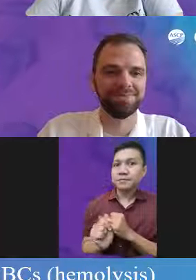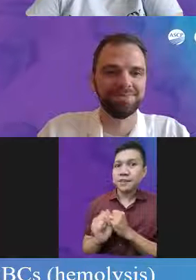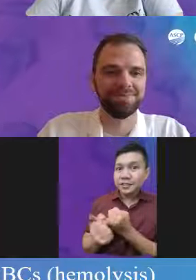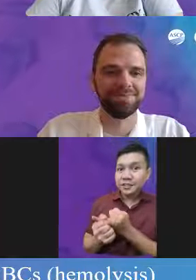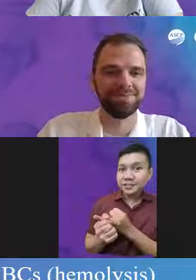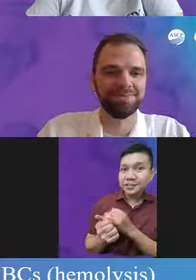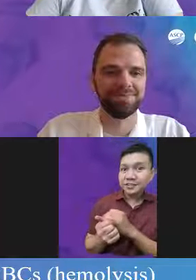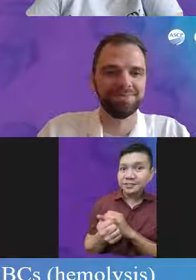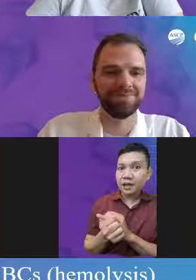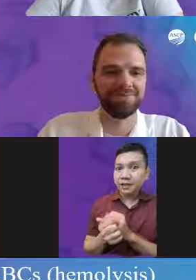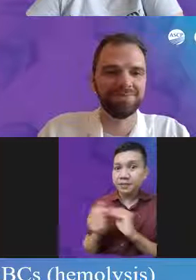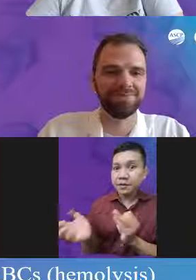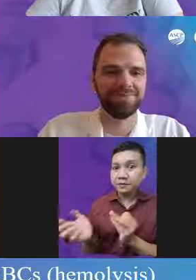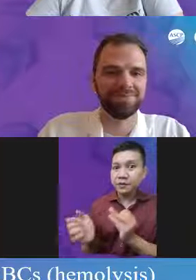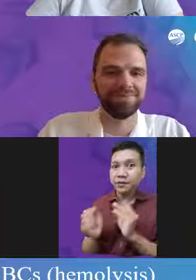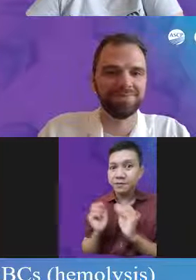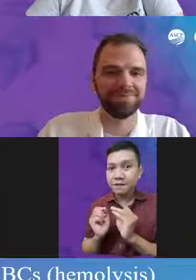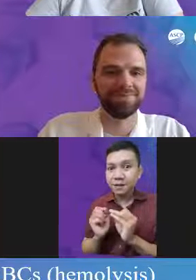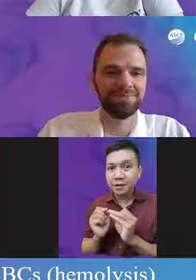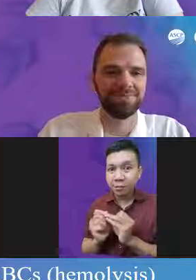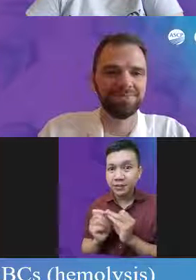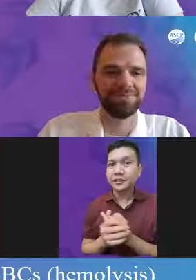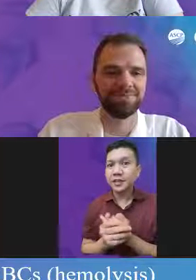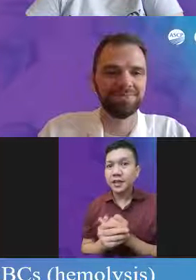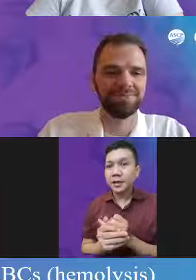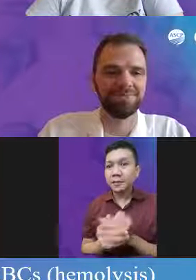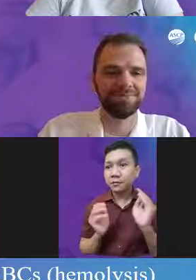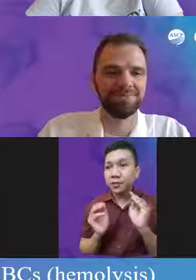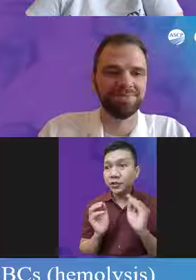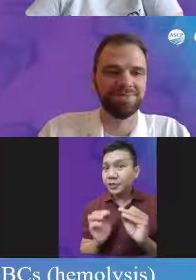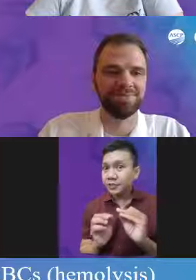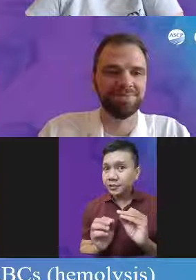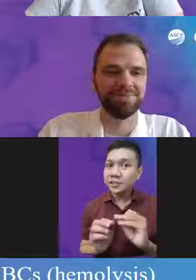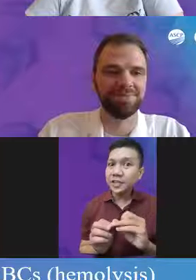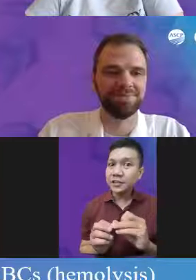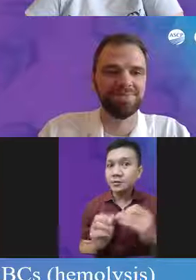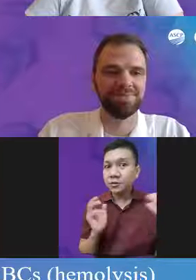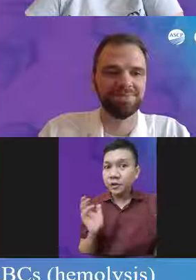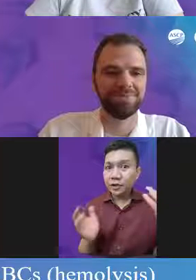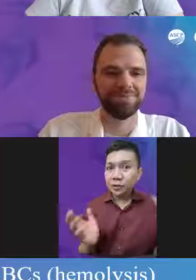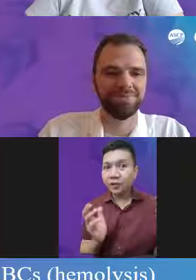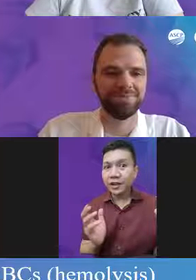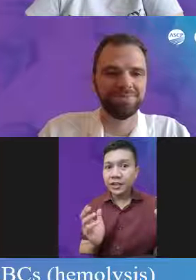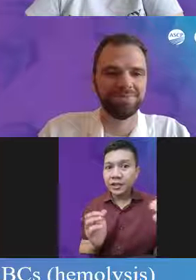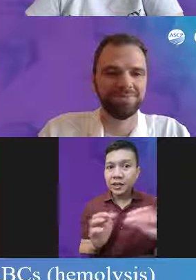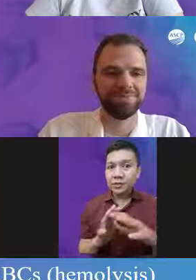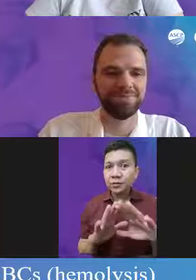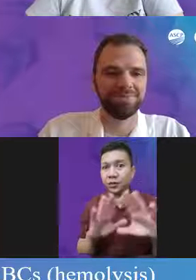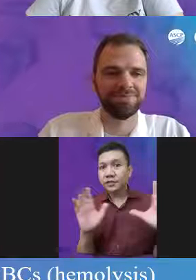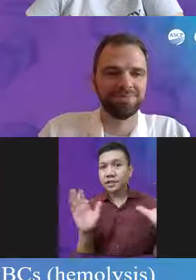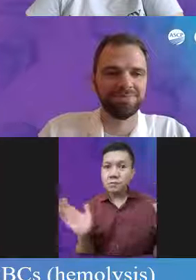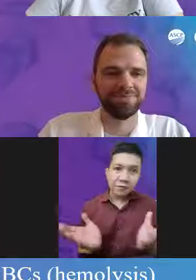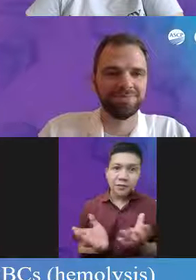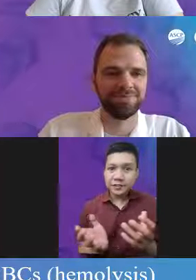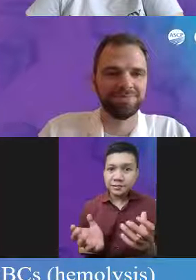schistocytes. The schistocytes in a smear review is very, very important. But when you see schistocytes, you want to correlate it to